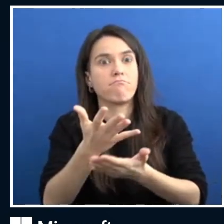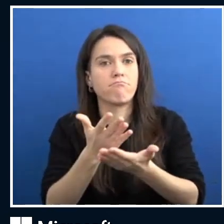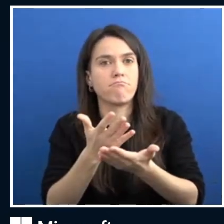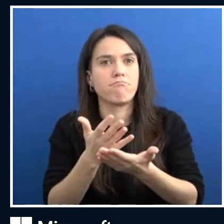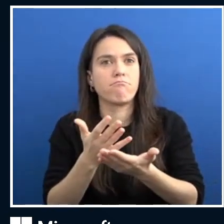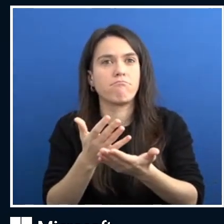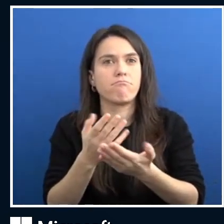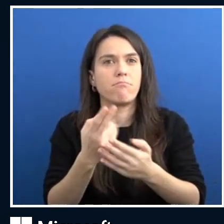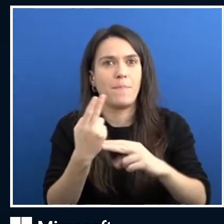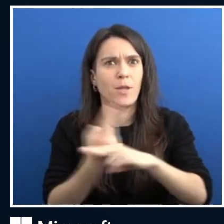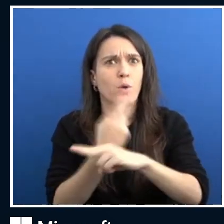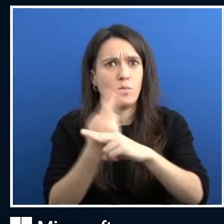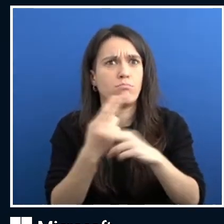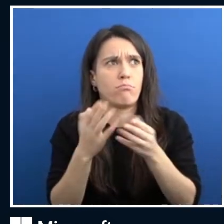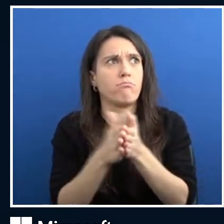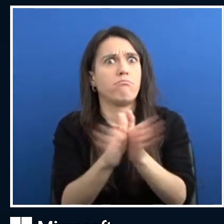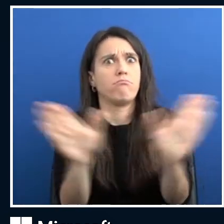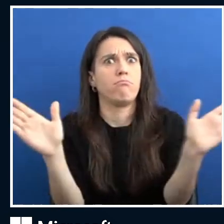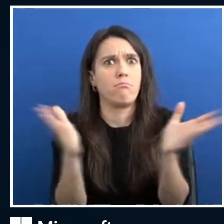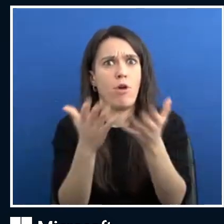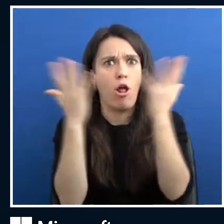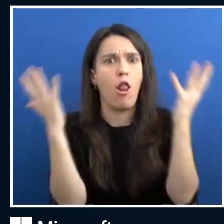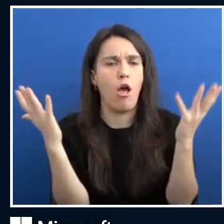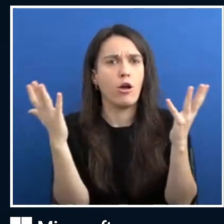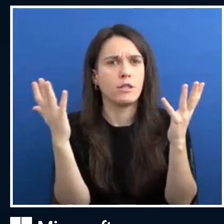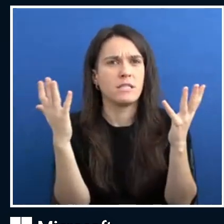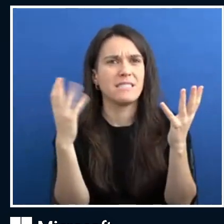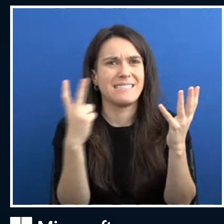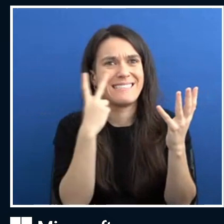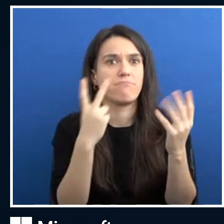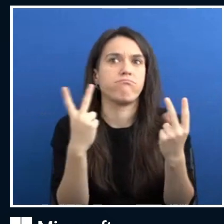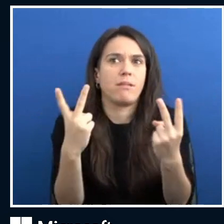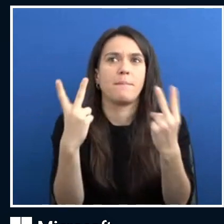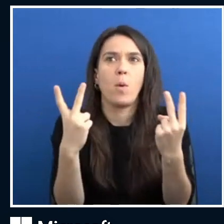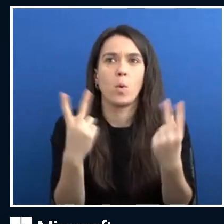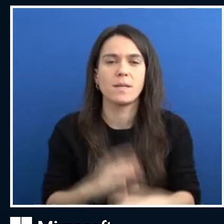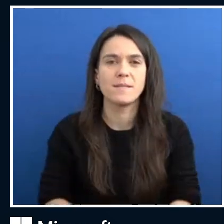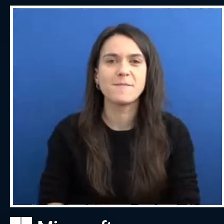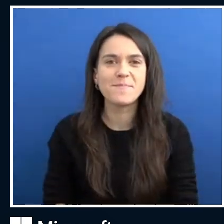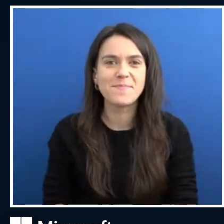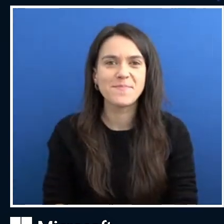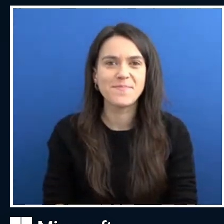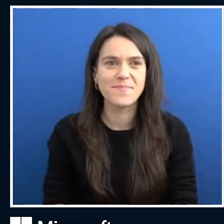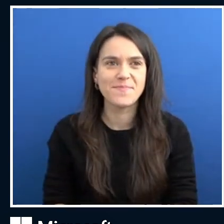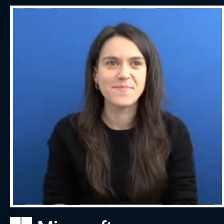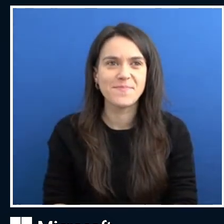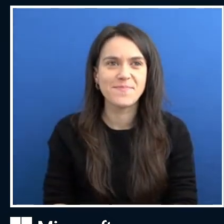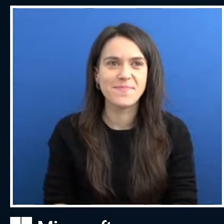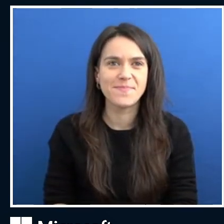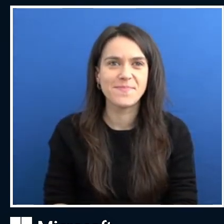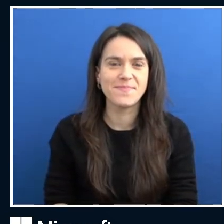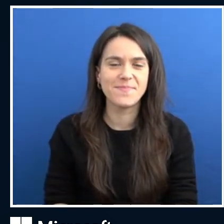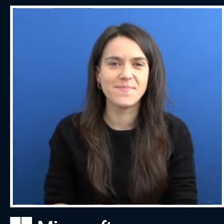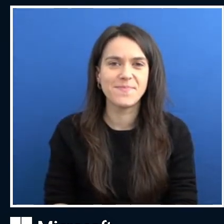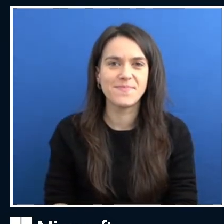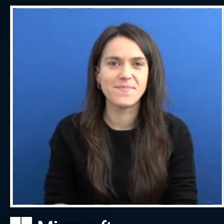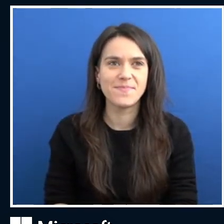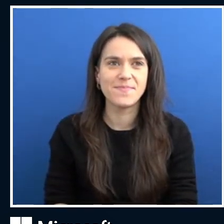a lot, and they're essentially very important. So these are some of them that I wanted to cover.